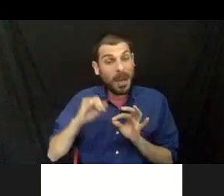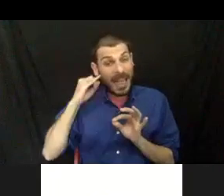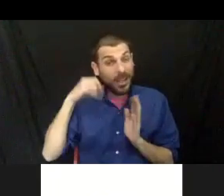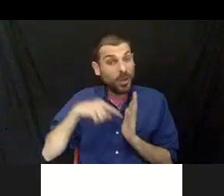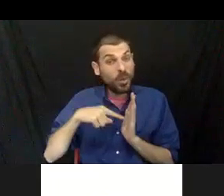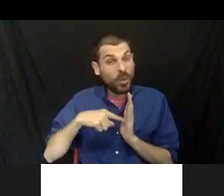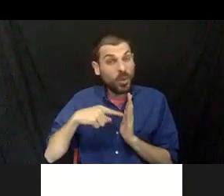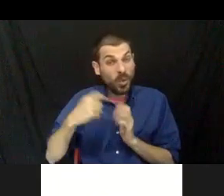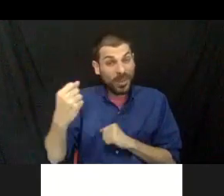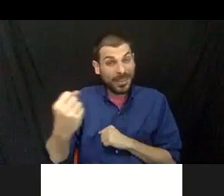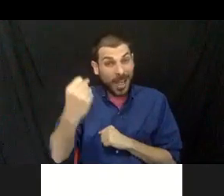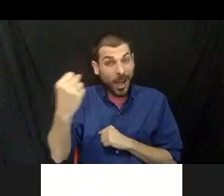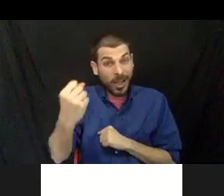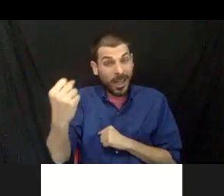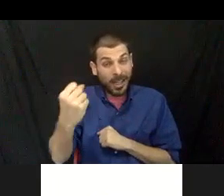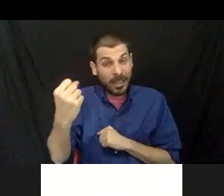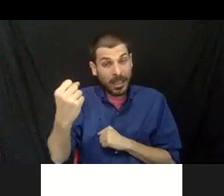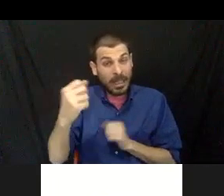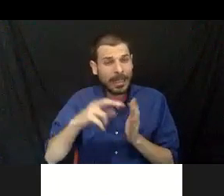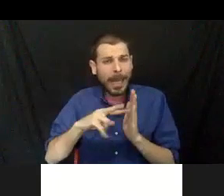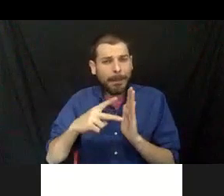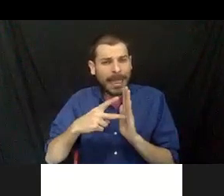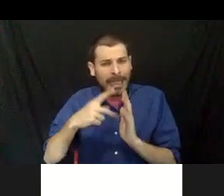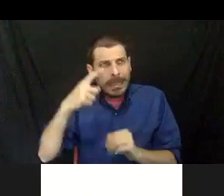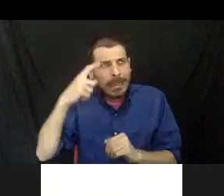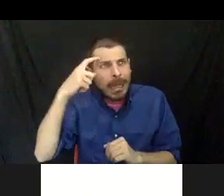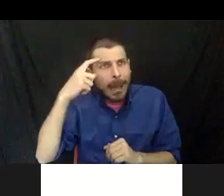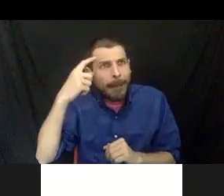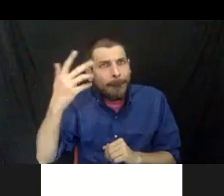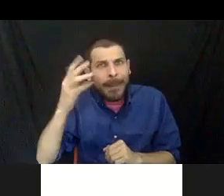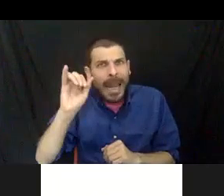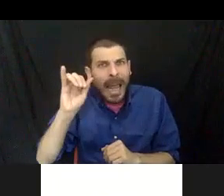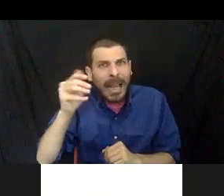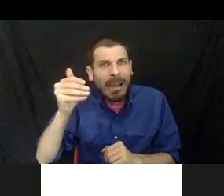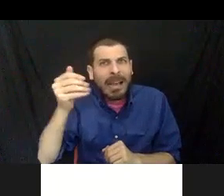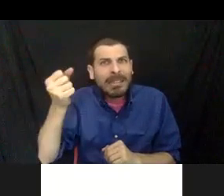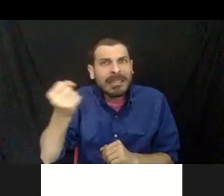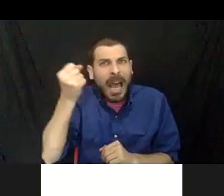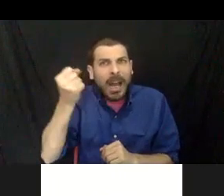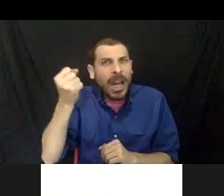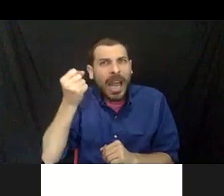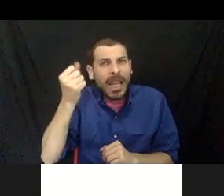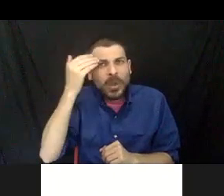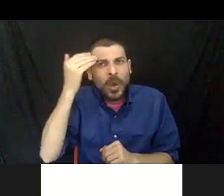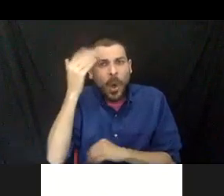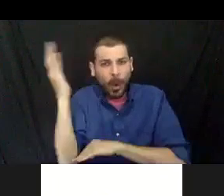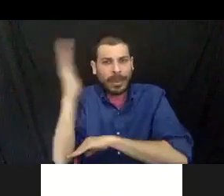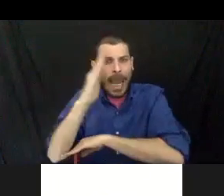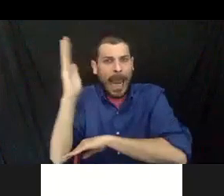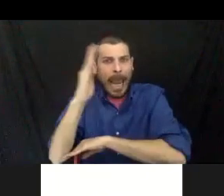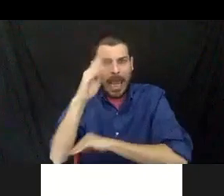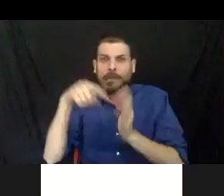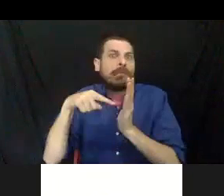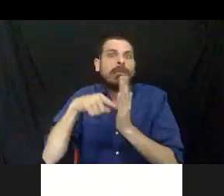before 12, like the end of the day Saturday. So like before the clock strikes midnight